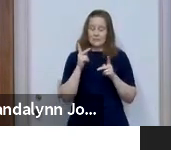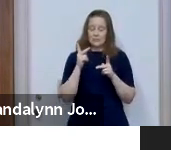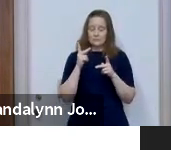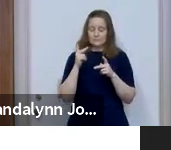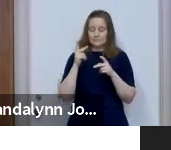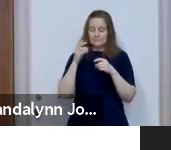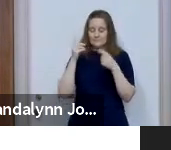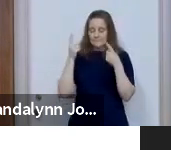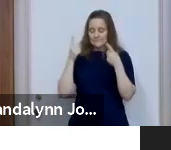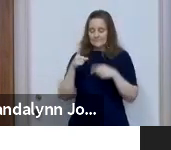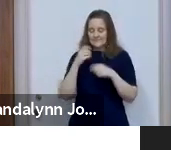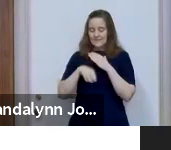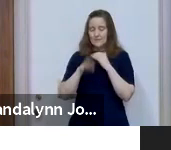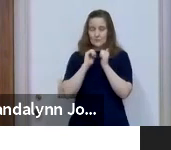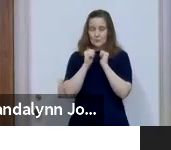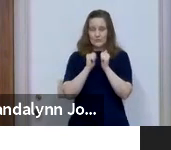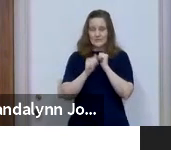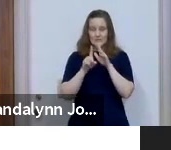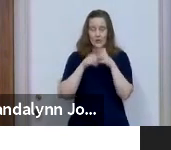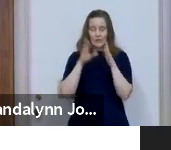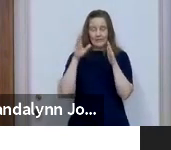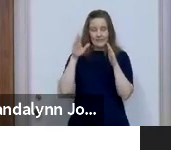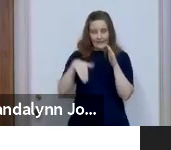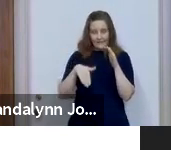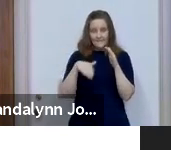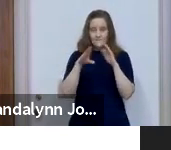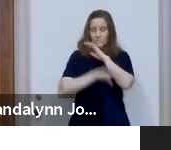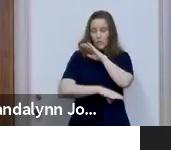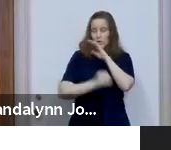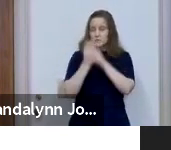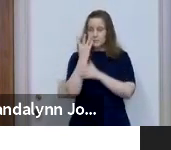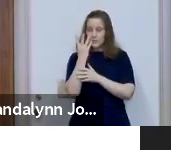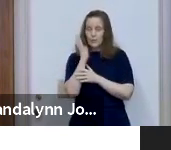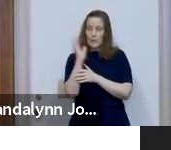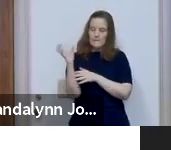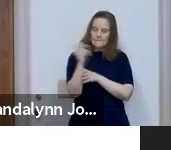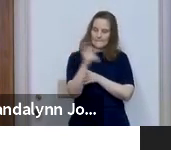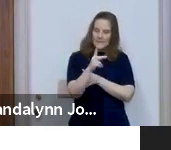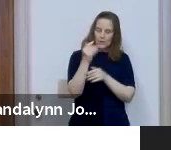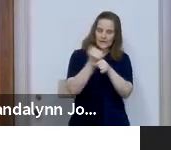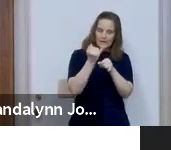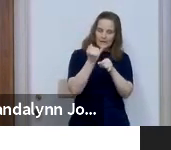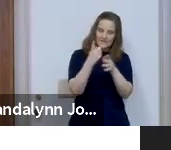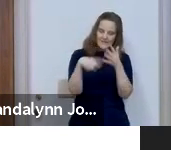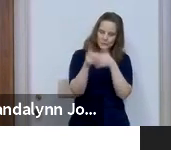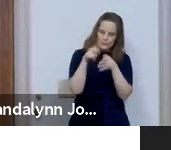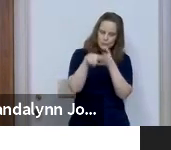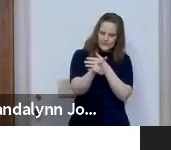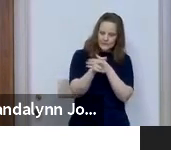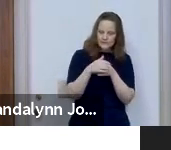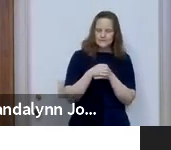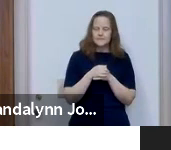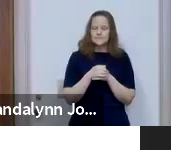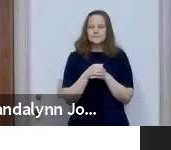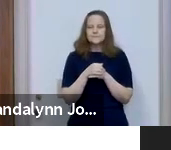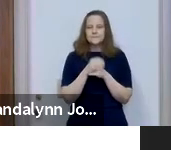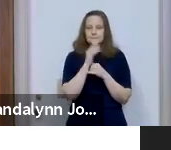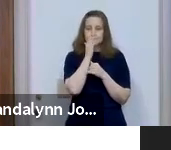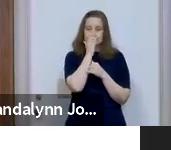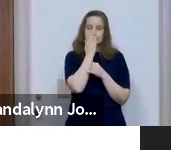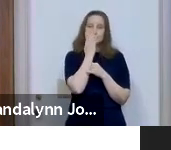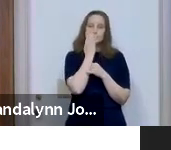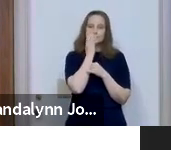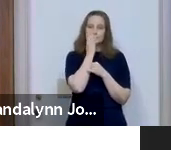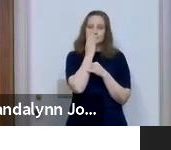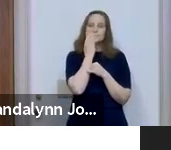the sports that start later in the fall and early in the spring, will all be back on campus in the next week or two. We won't be gearing up